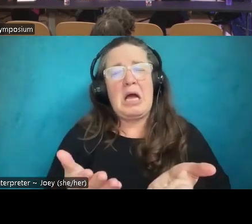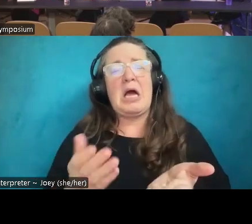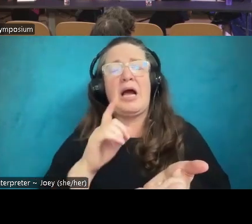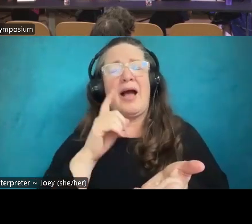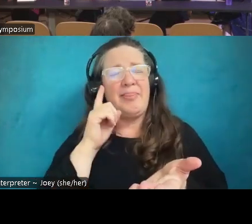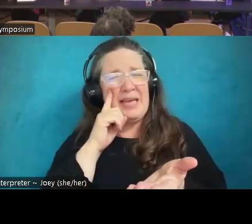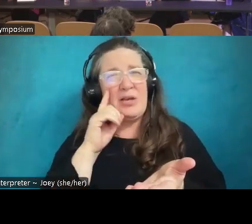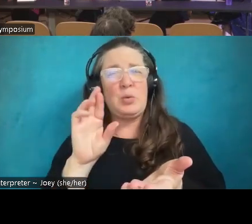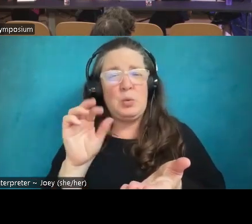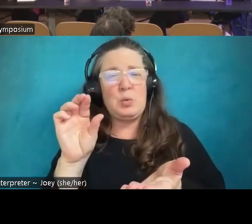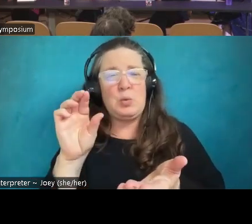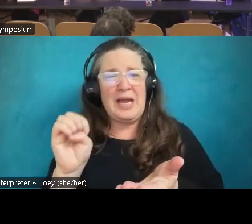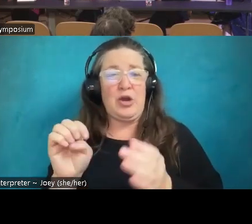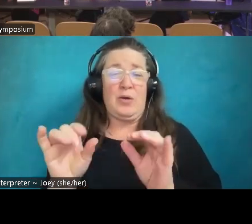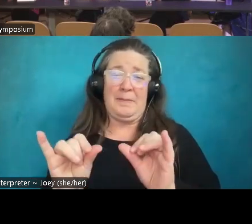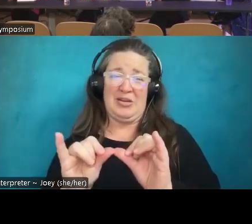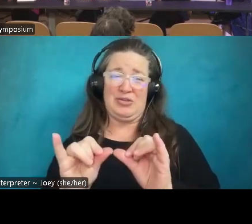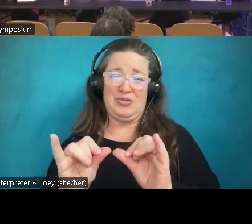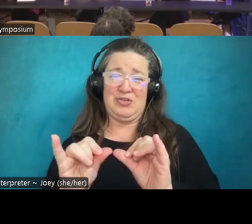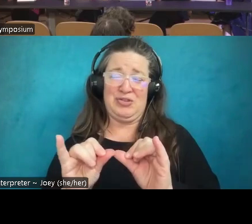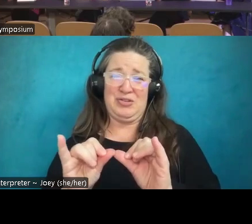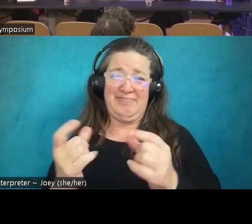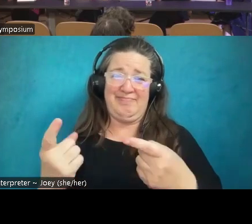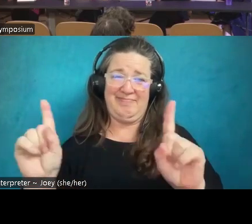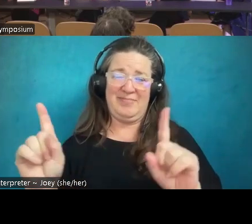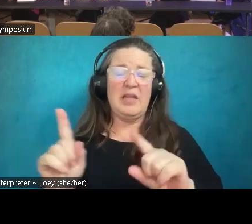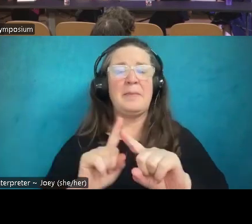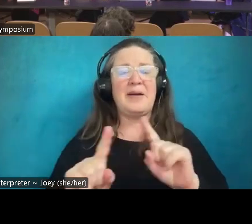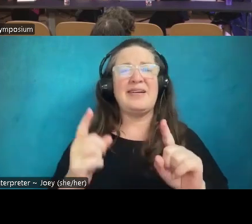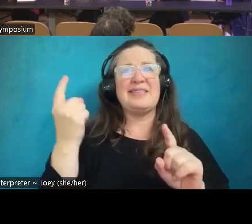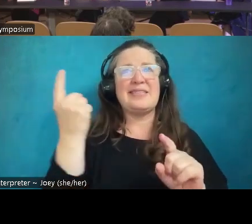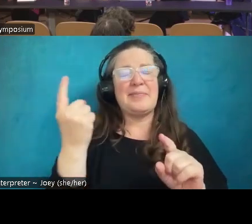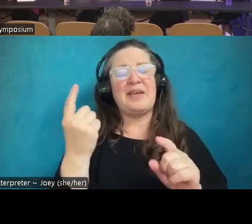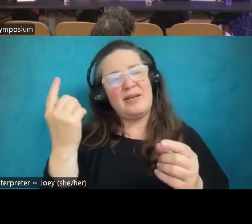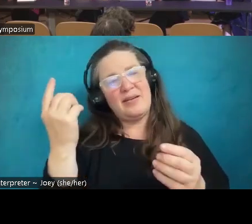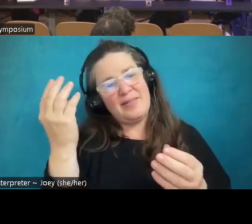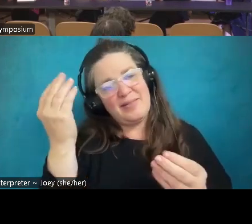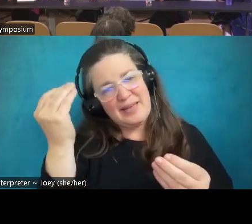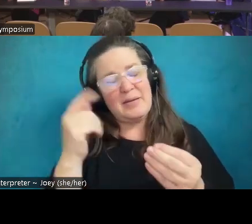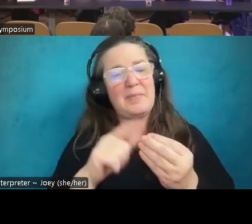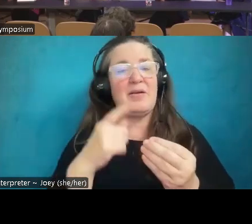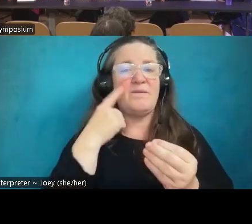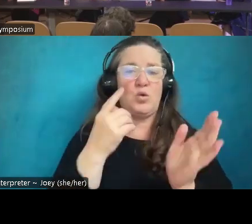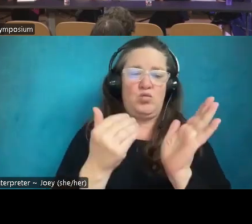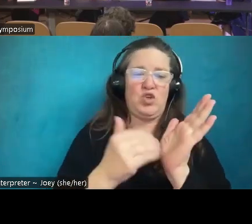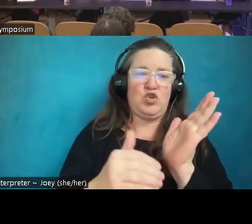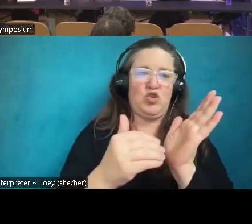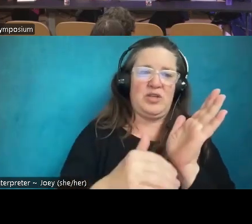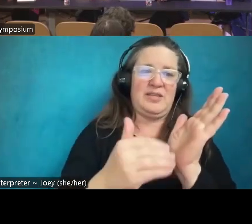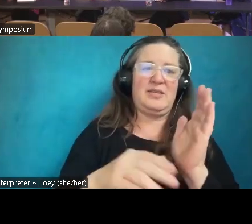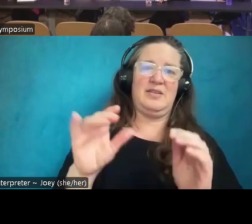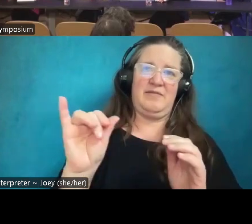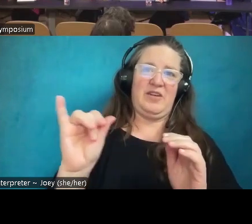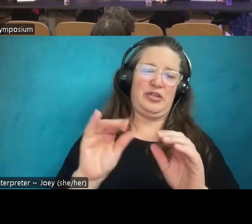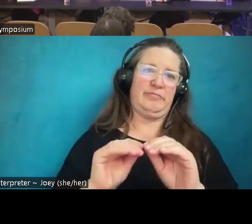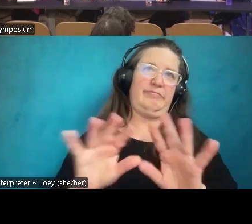but just something to think about for people who get recurrent infections. Thank you.